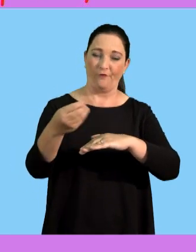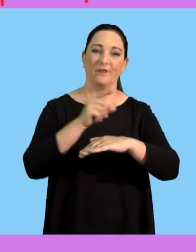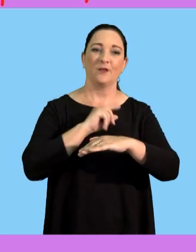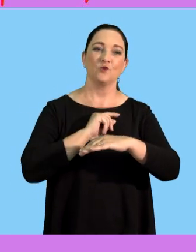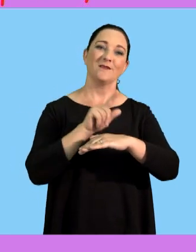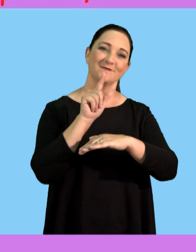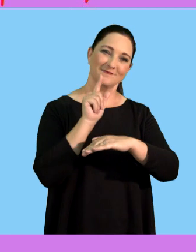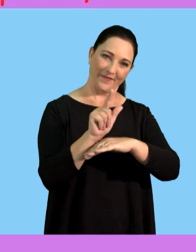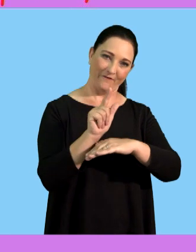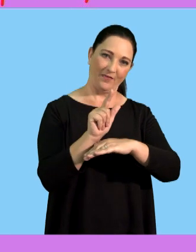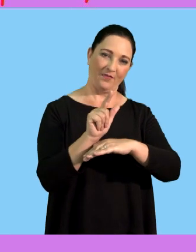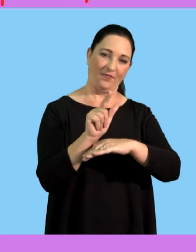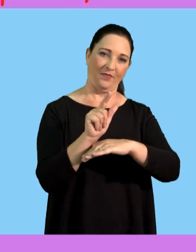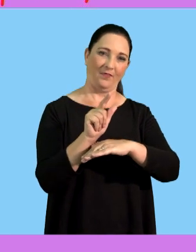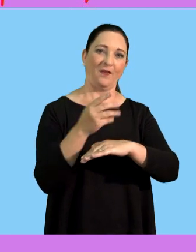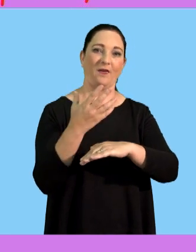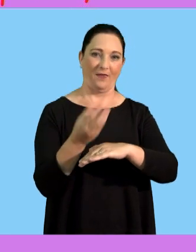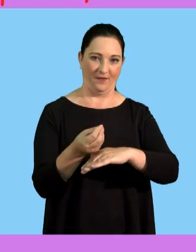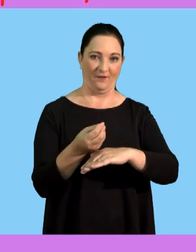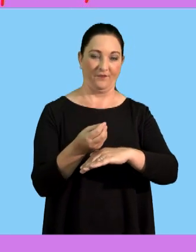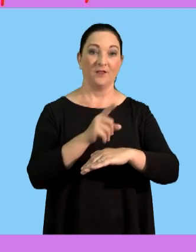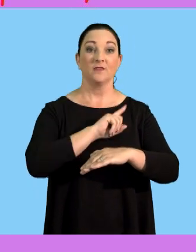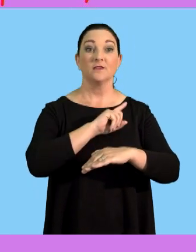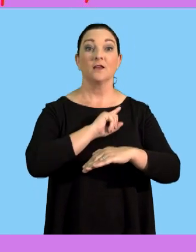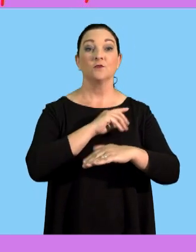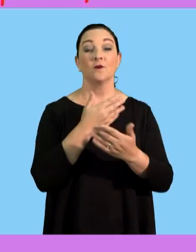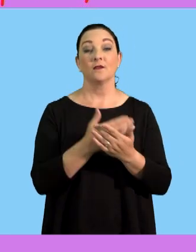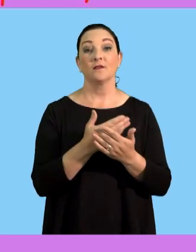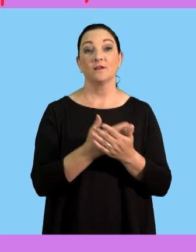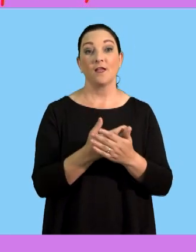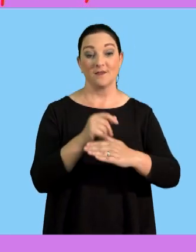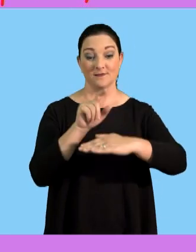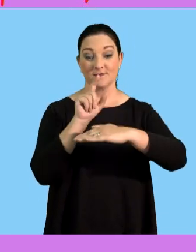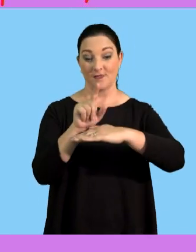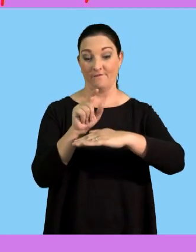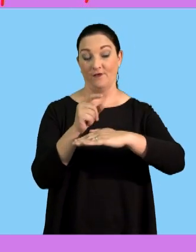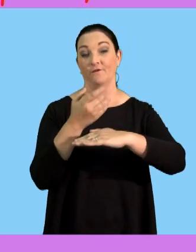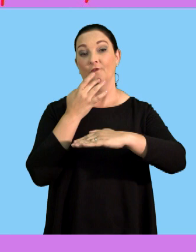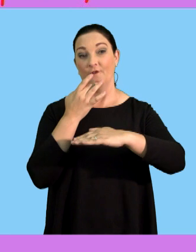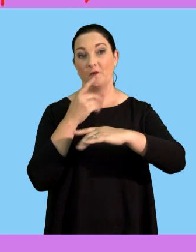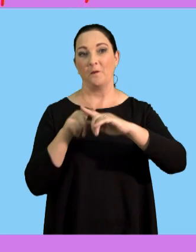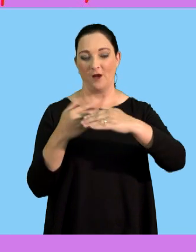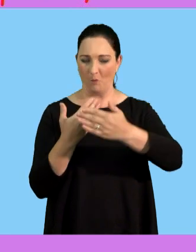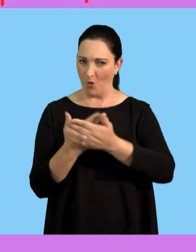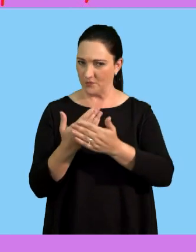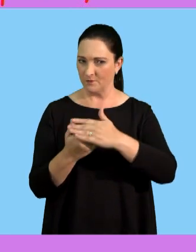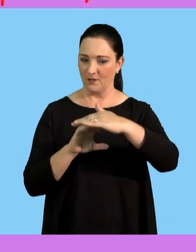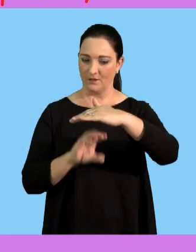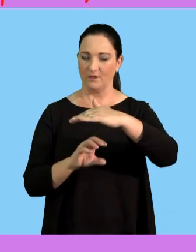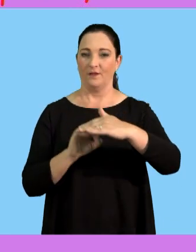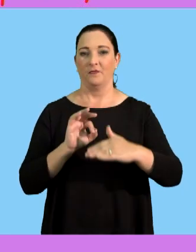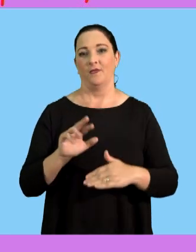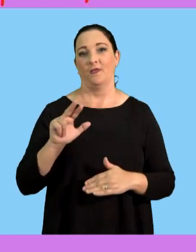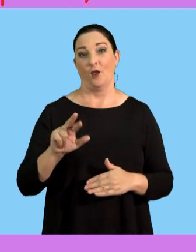chocolates containing raisins left. So therefore, my favorable outcome now is 7, and my possible outcomes 38.